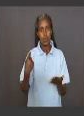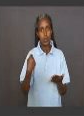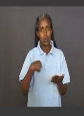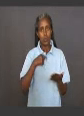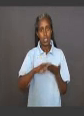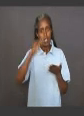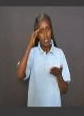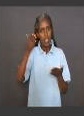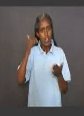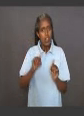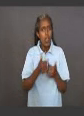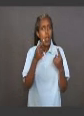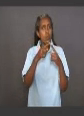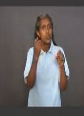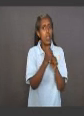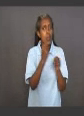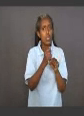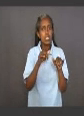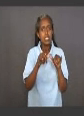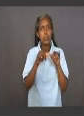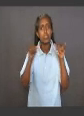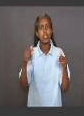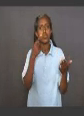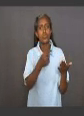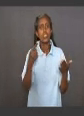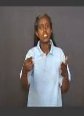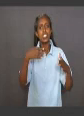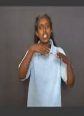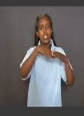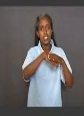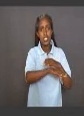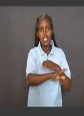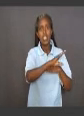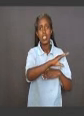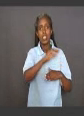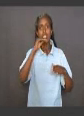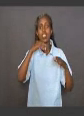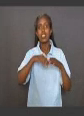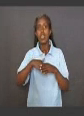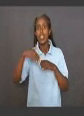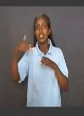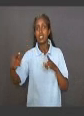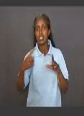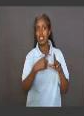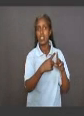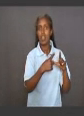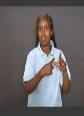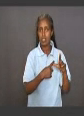learned how to calculate the measures of each interior and exterior